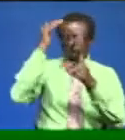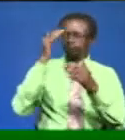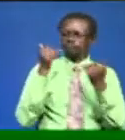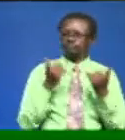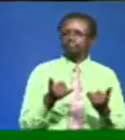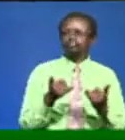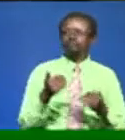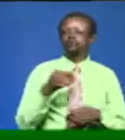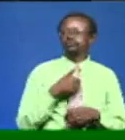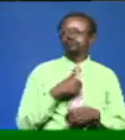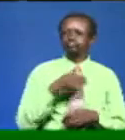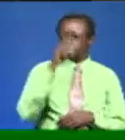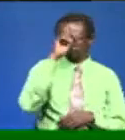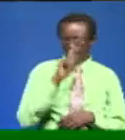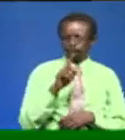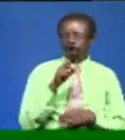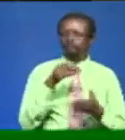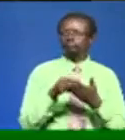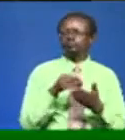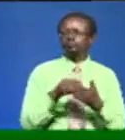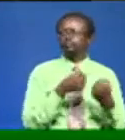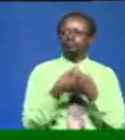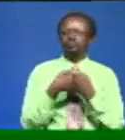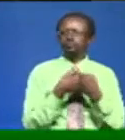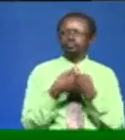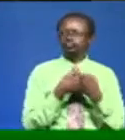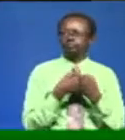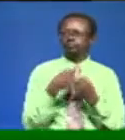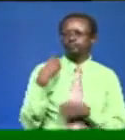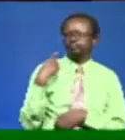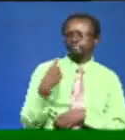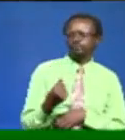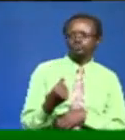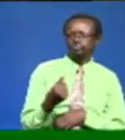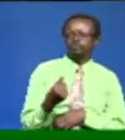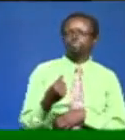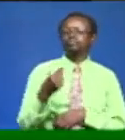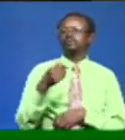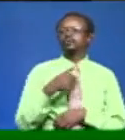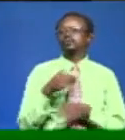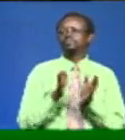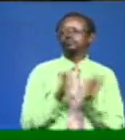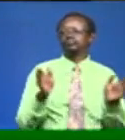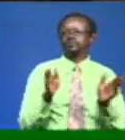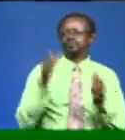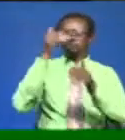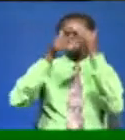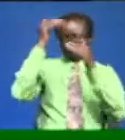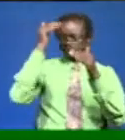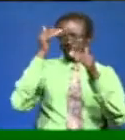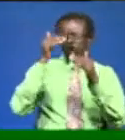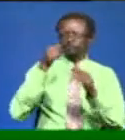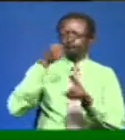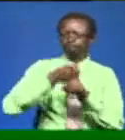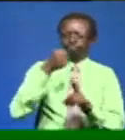with serious financial challenges. In the recent past, public universities have been struggling to survive as they